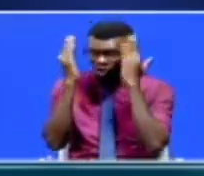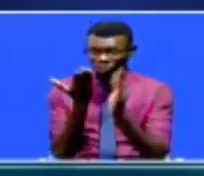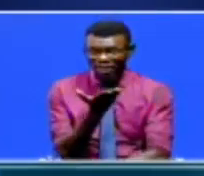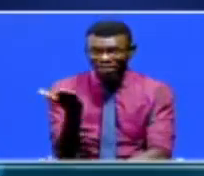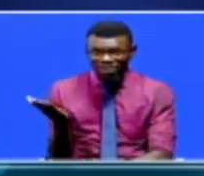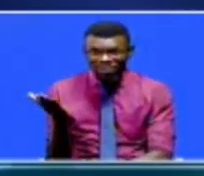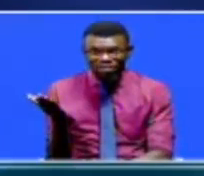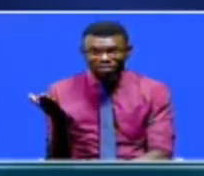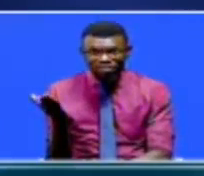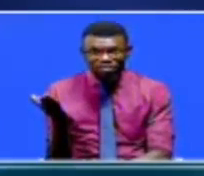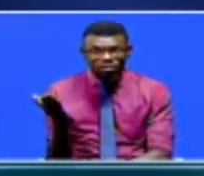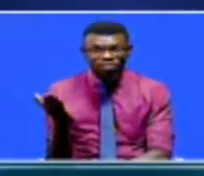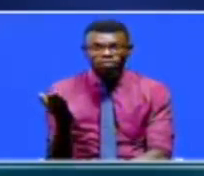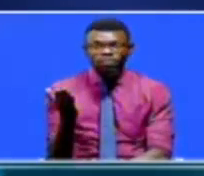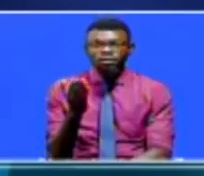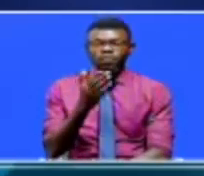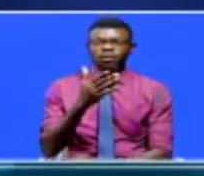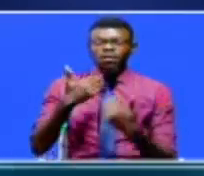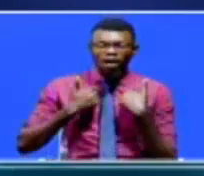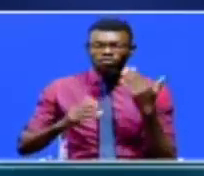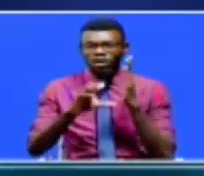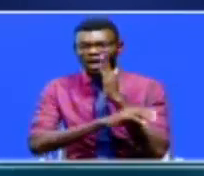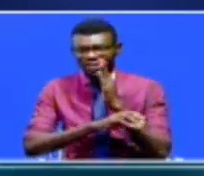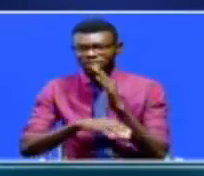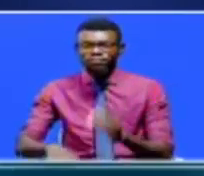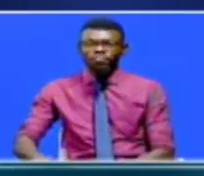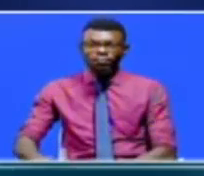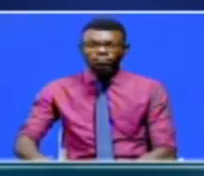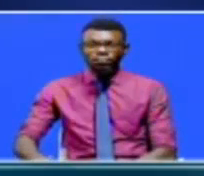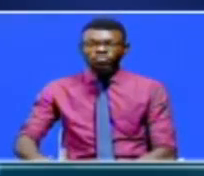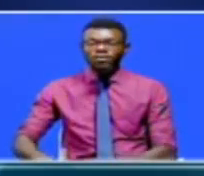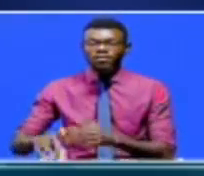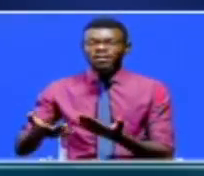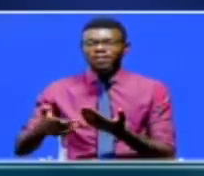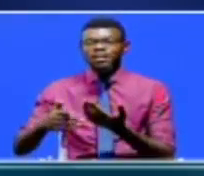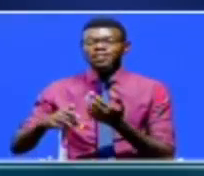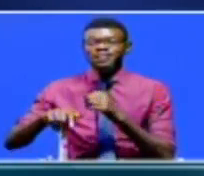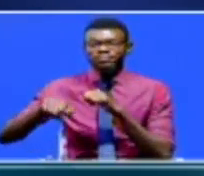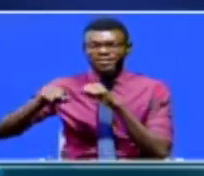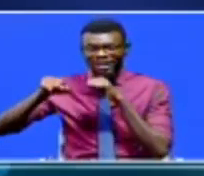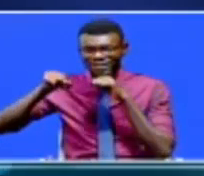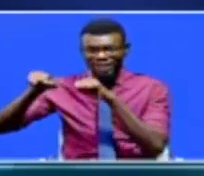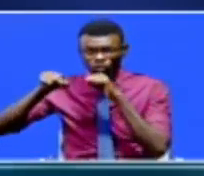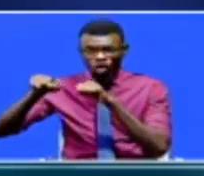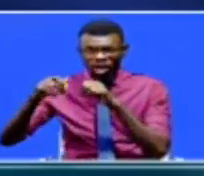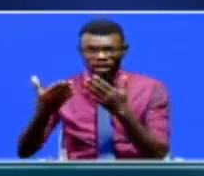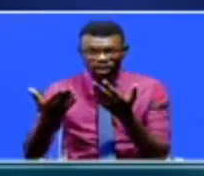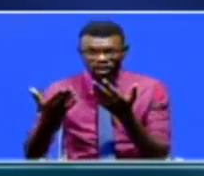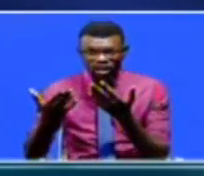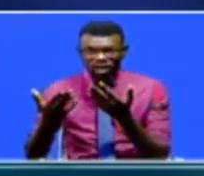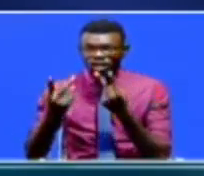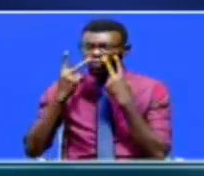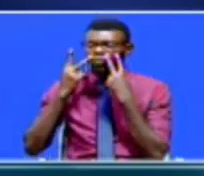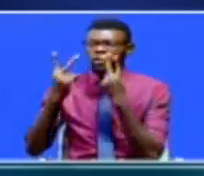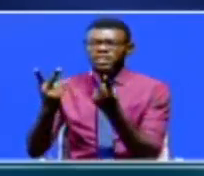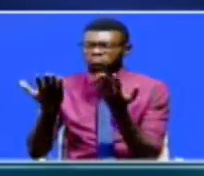Mm-hmm. We're now talking about Senegal and their $1 rapid test, and you know how helpful this has been so